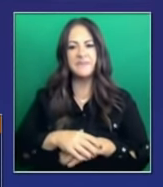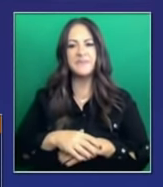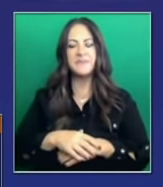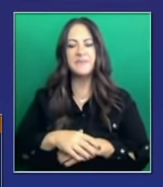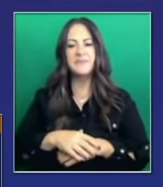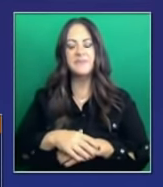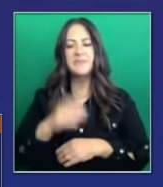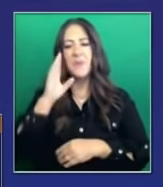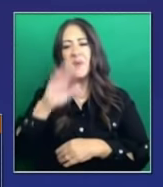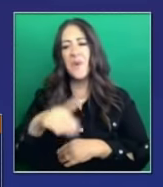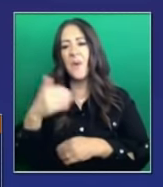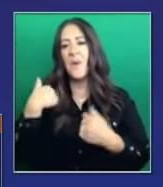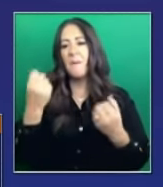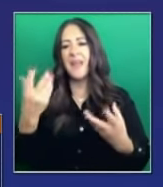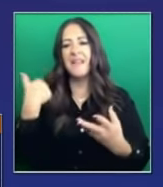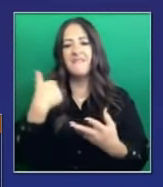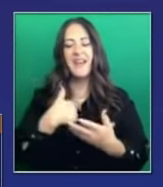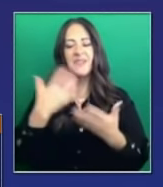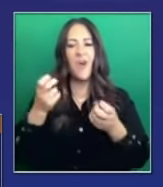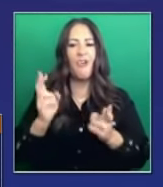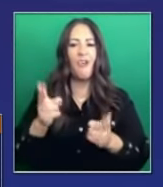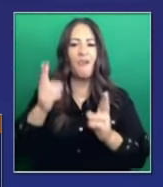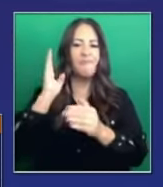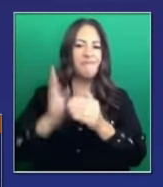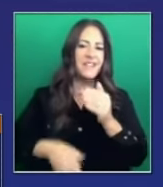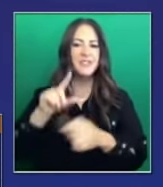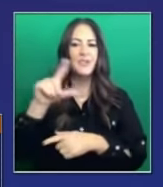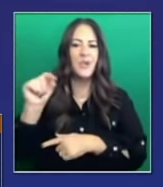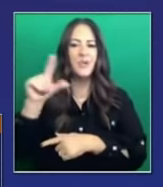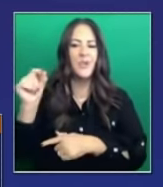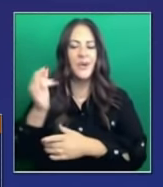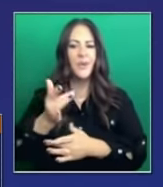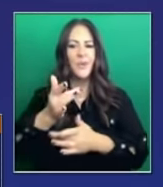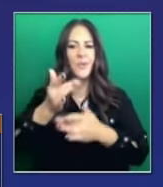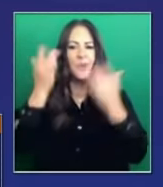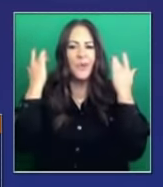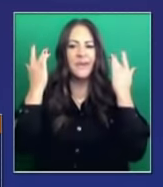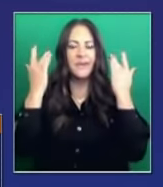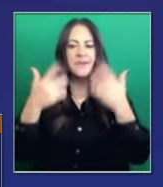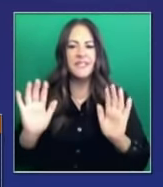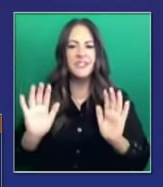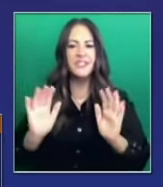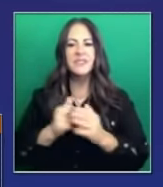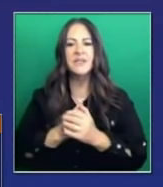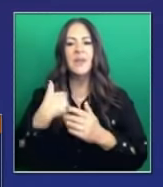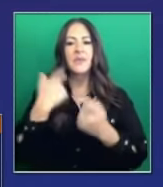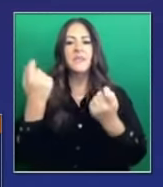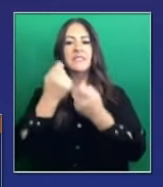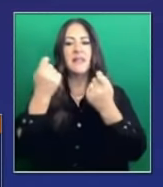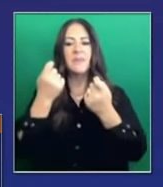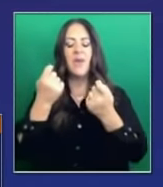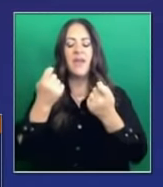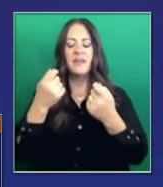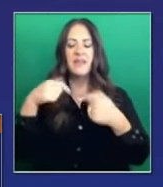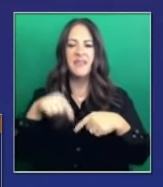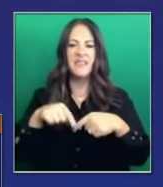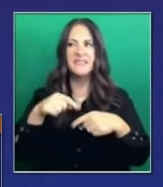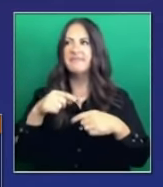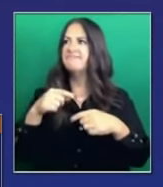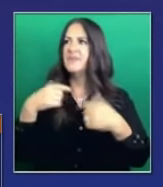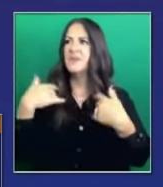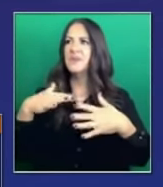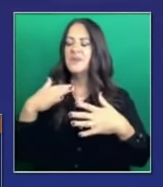us do. And I hope we all do it safely as we celebrate the end of this very long, arduous year.